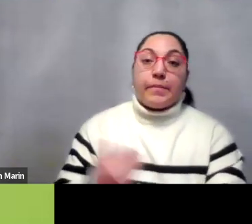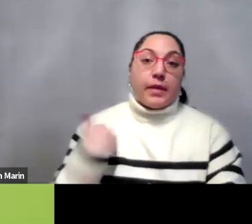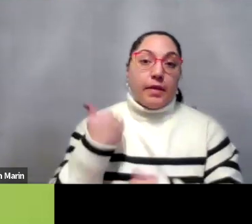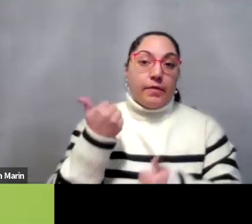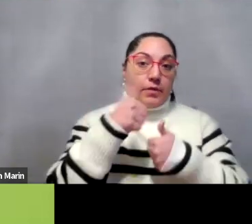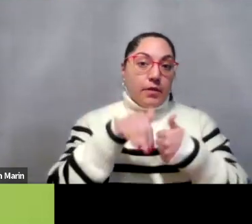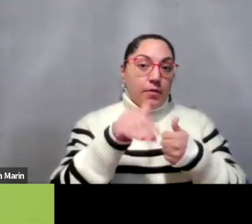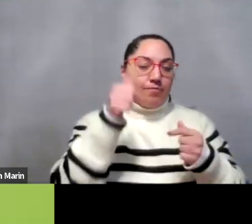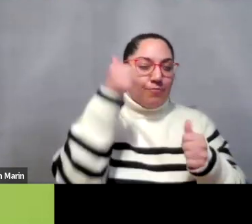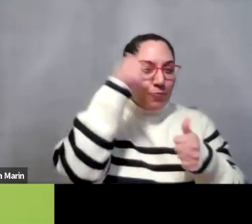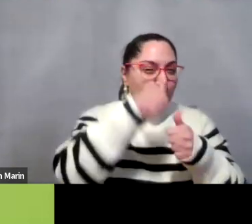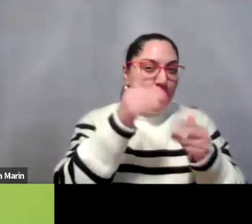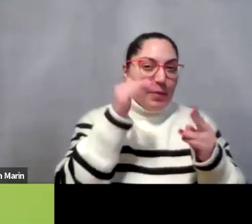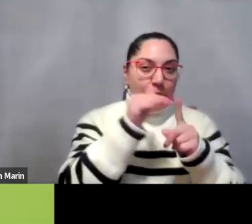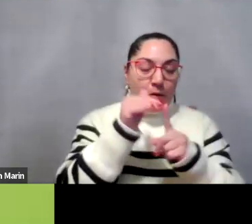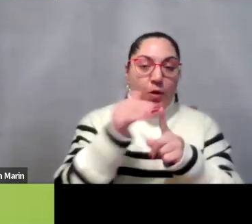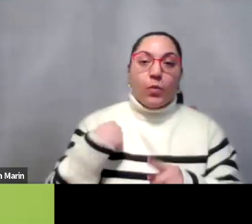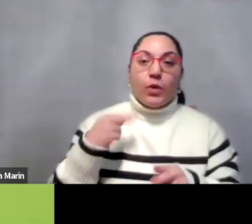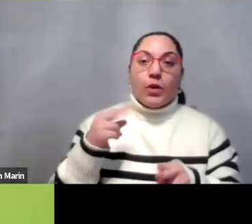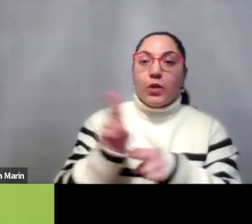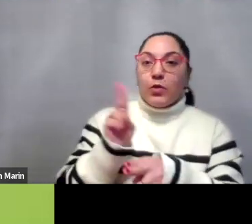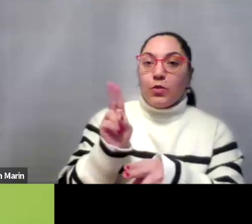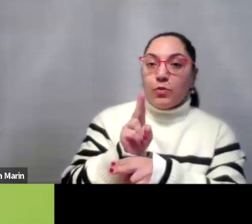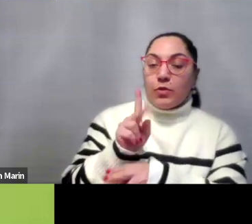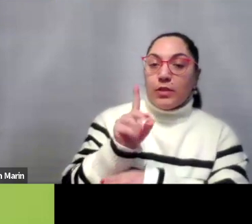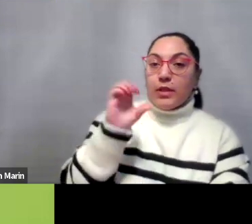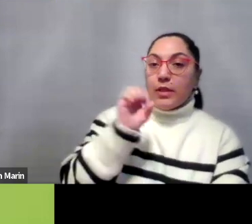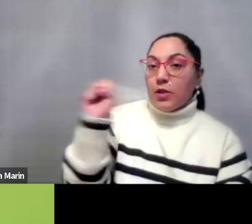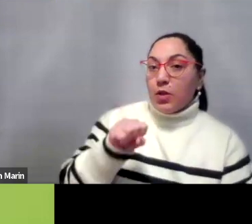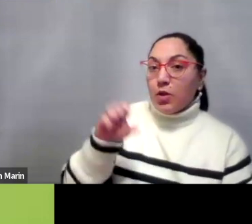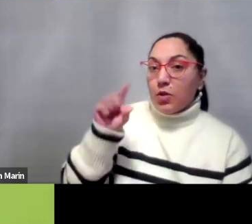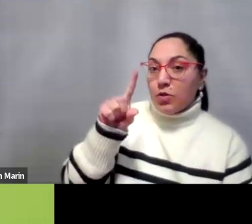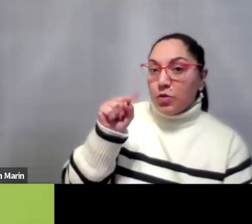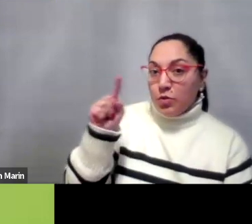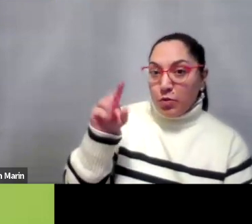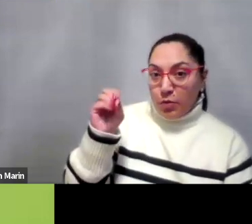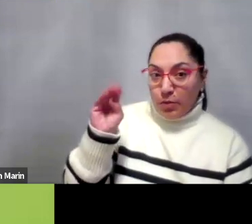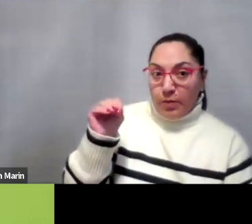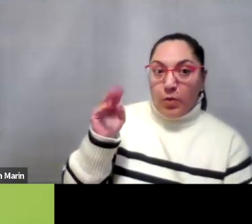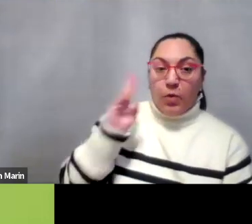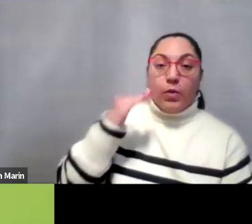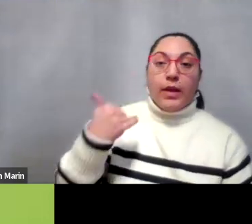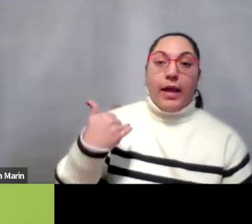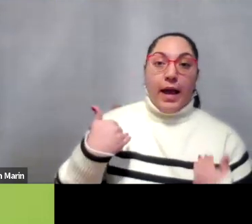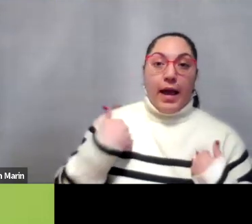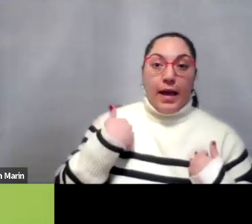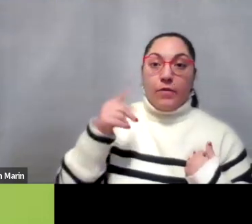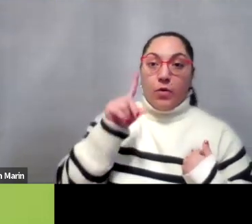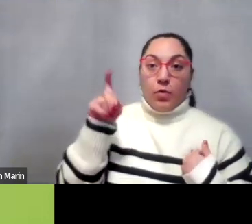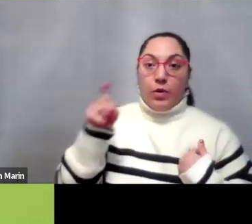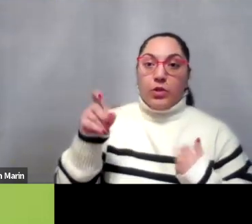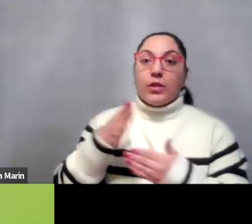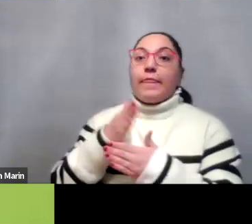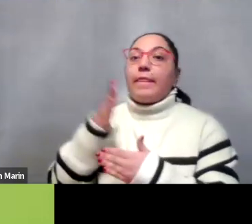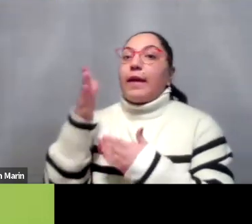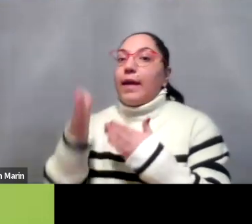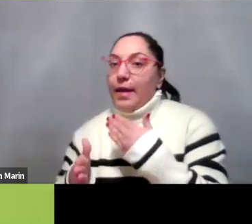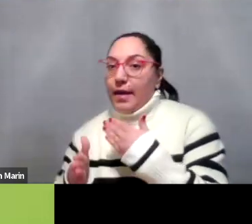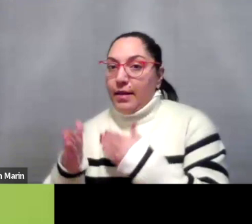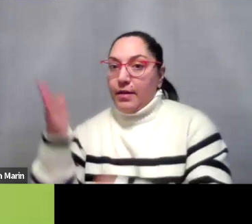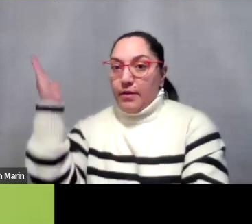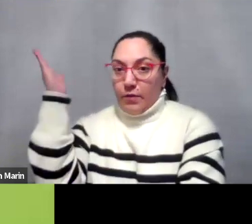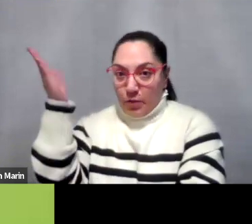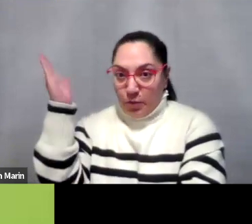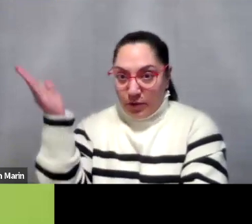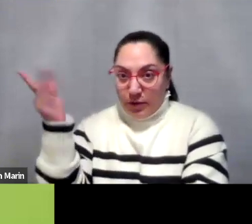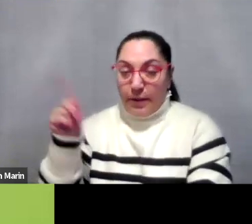reminders. We are using the webinar platform. We will wait for questions at the end of the presentation, but feel free